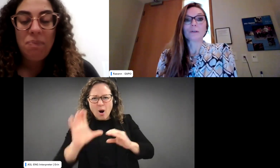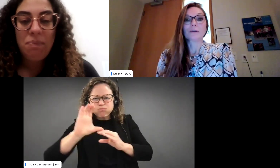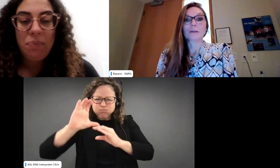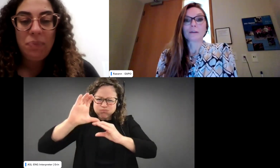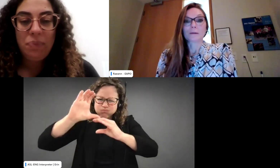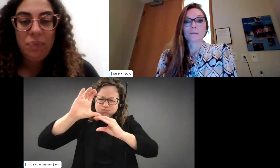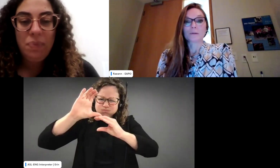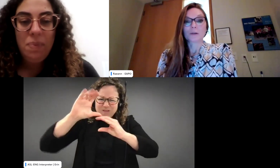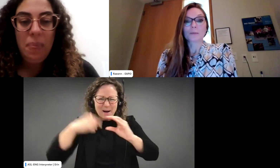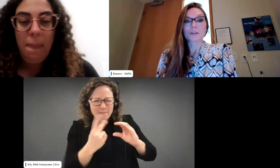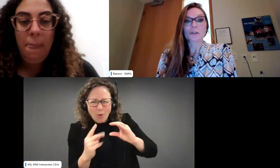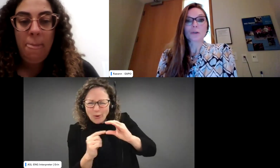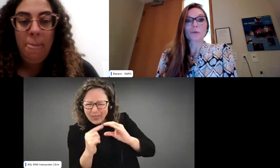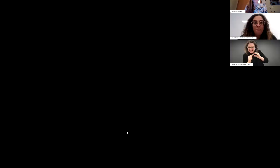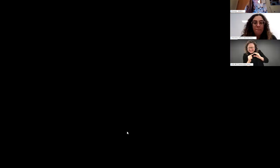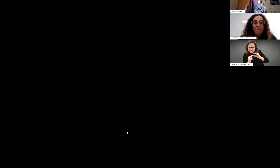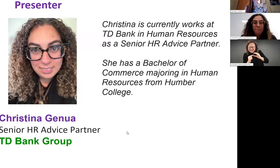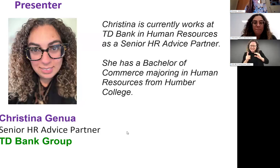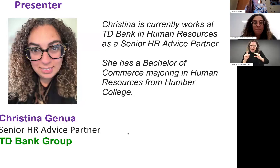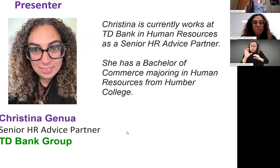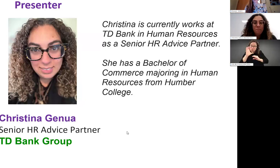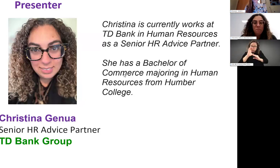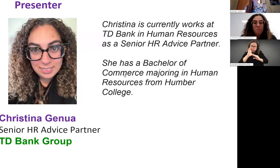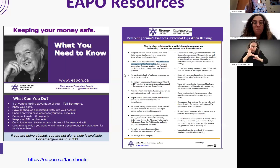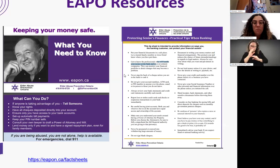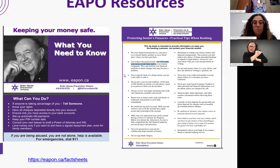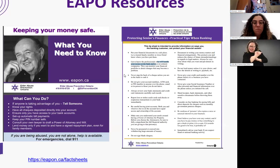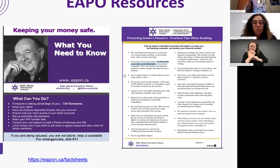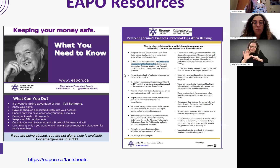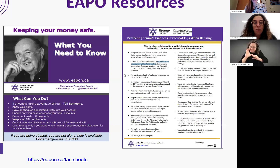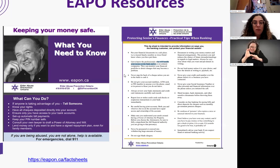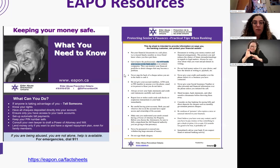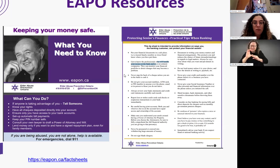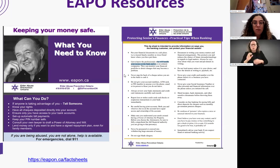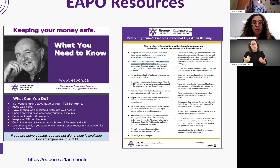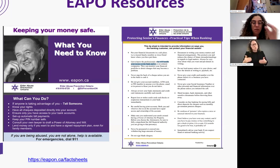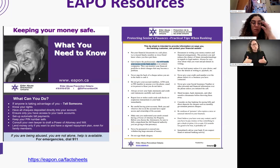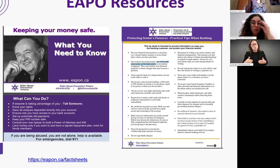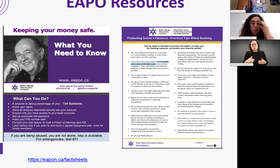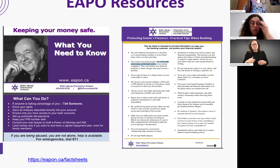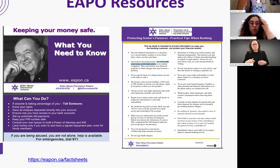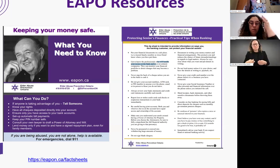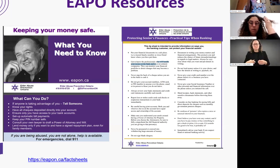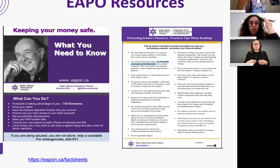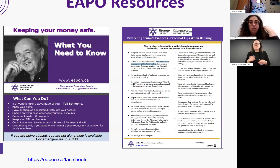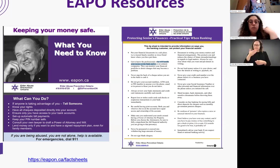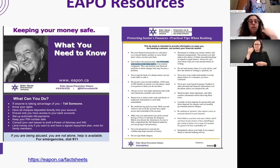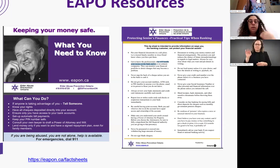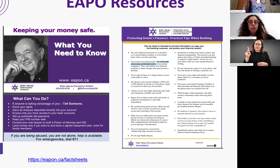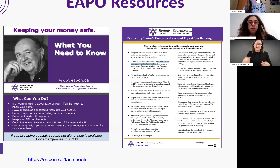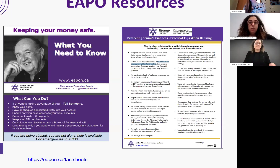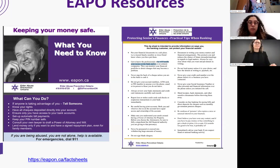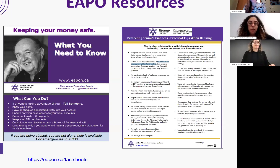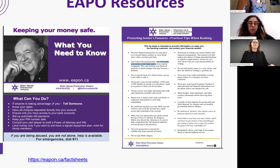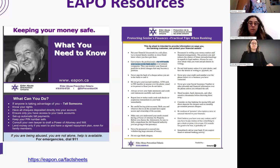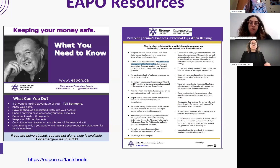sure. So I'm just going to show just a couple more resources that we have on our website that people might want